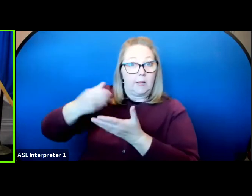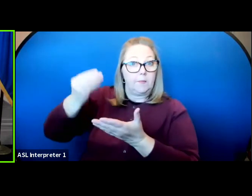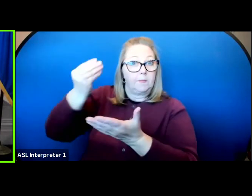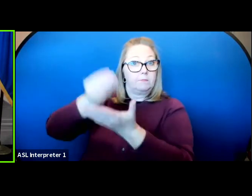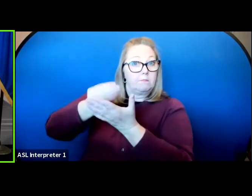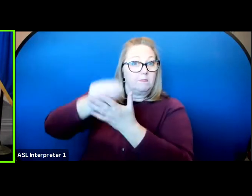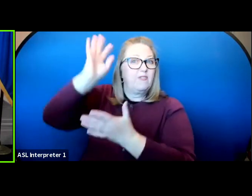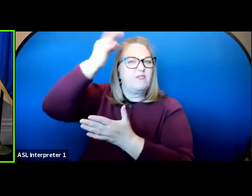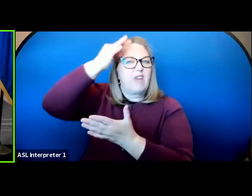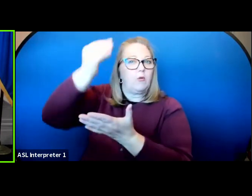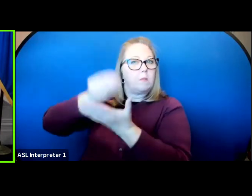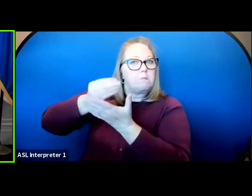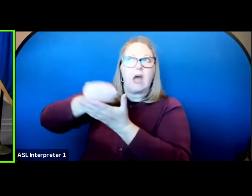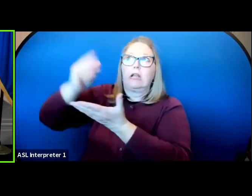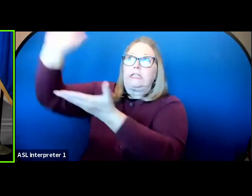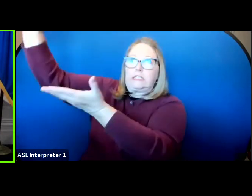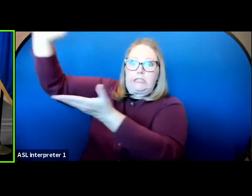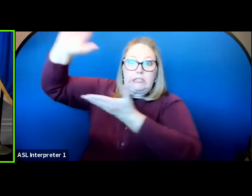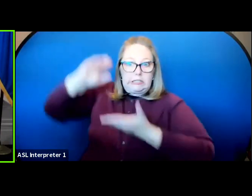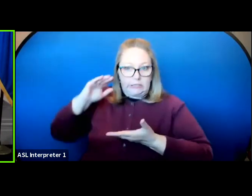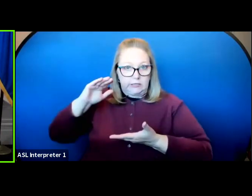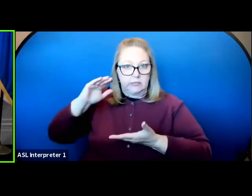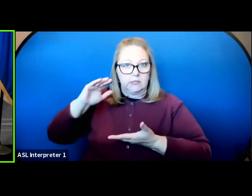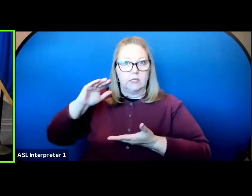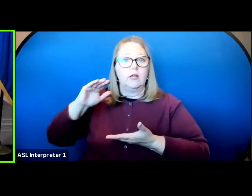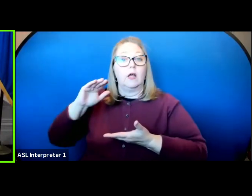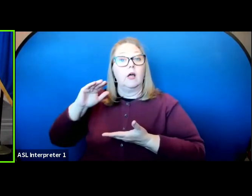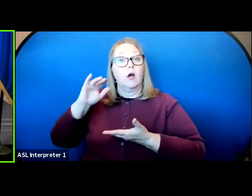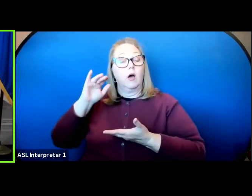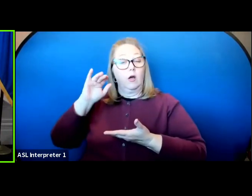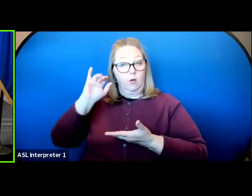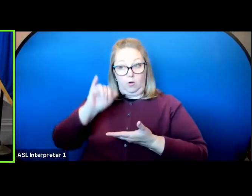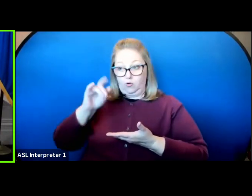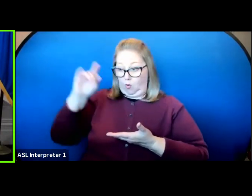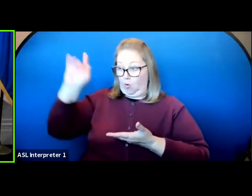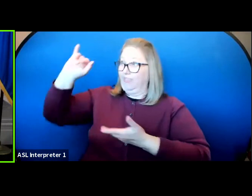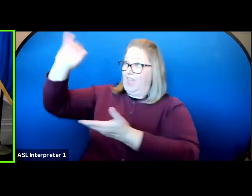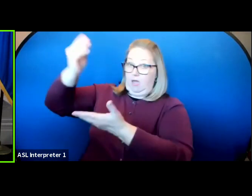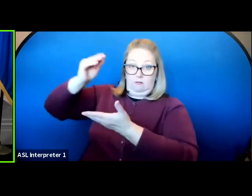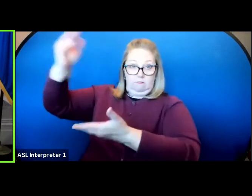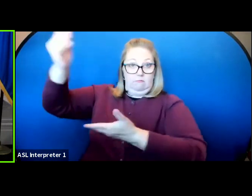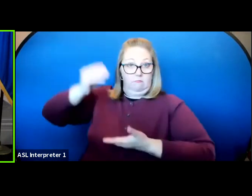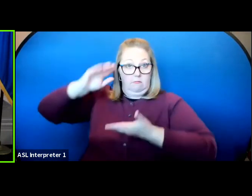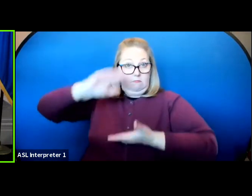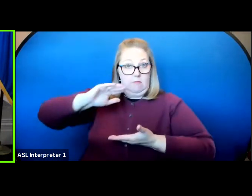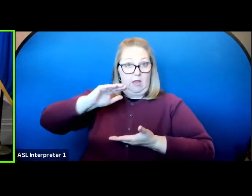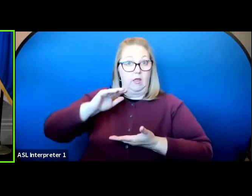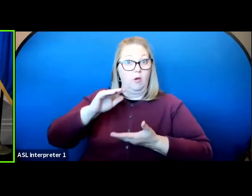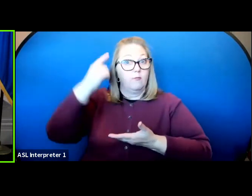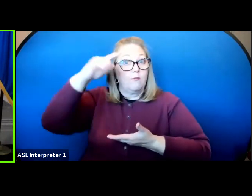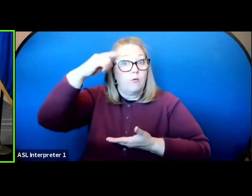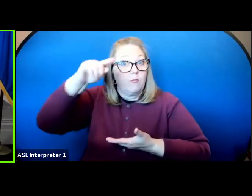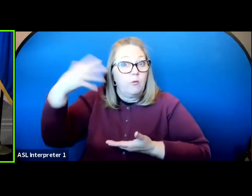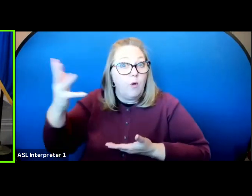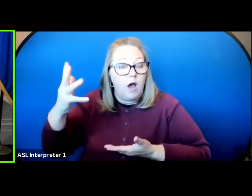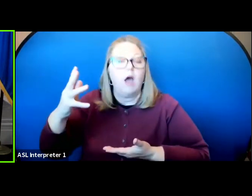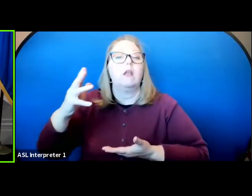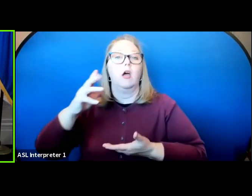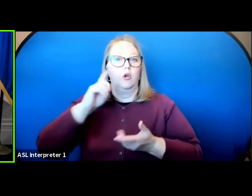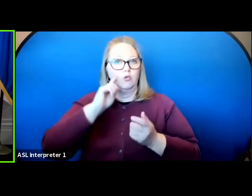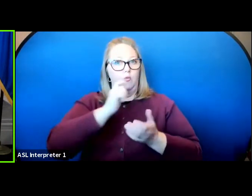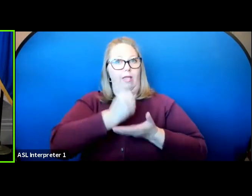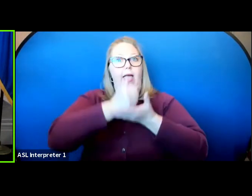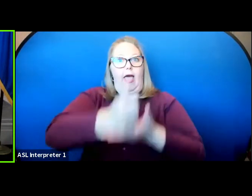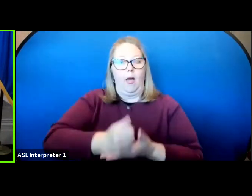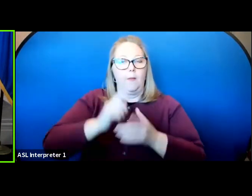out the door faster. We don't want to send federal money set aside specifically for rental assistance back to Washington,